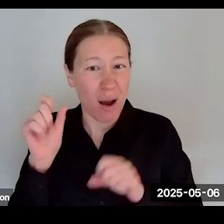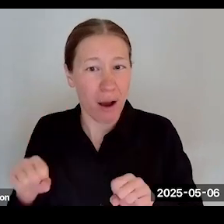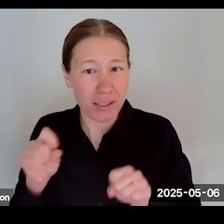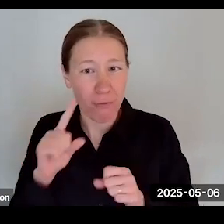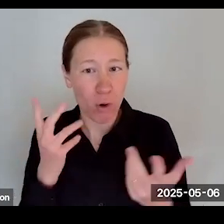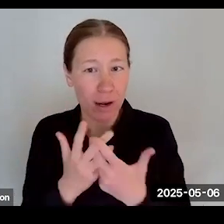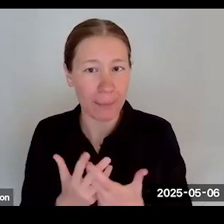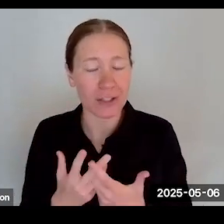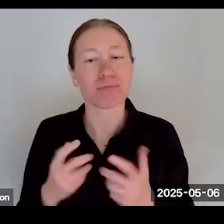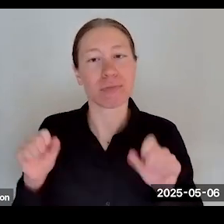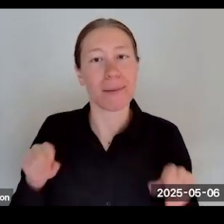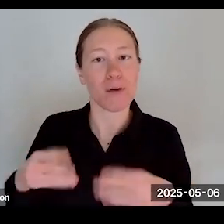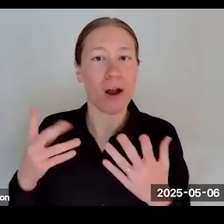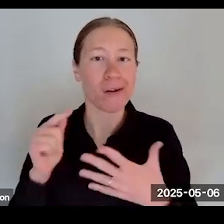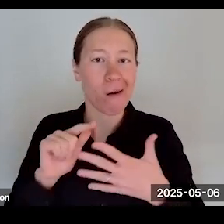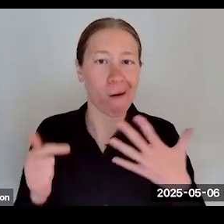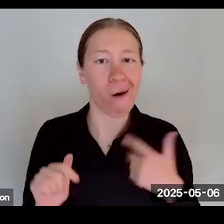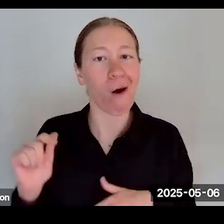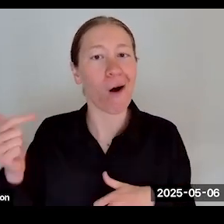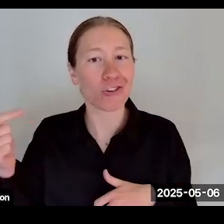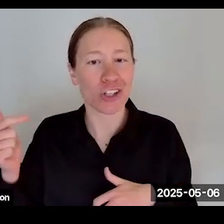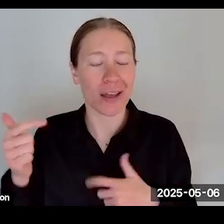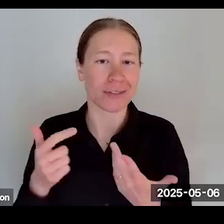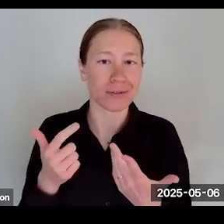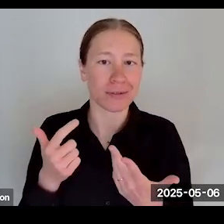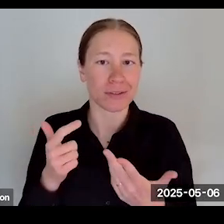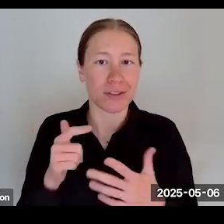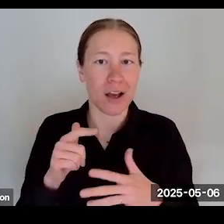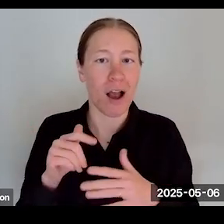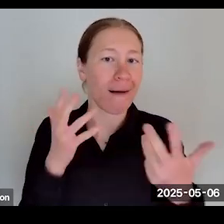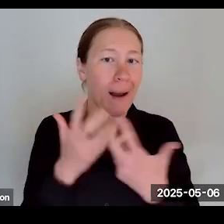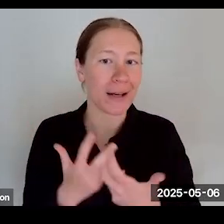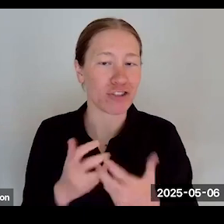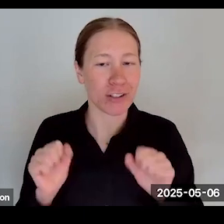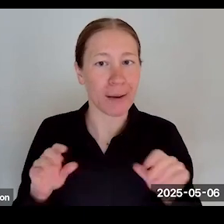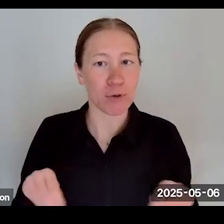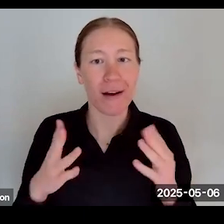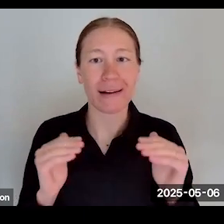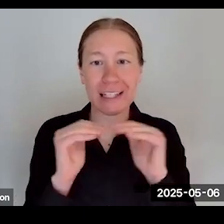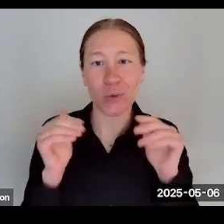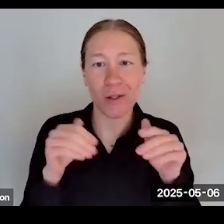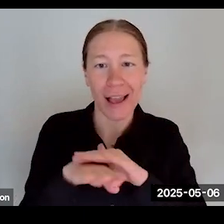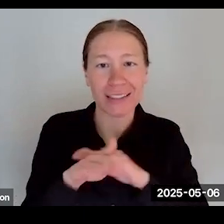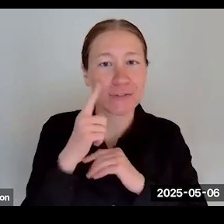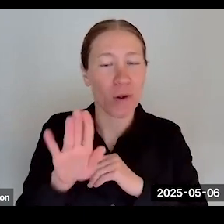provided alternate accommodations that provide equally effective access to their essential job functions.